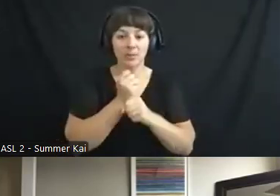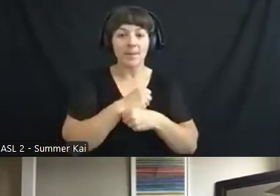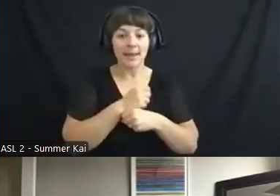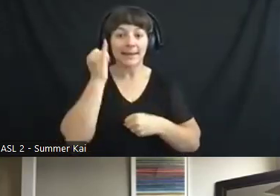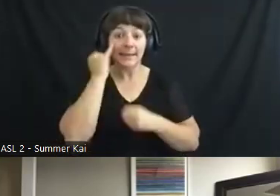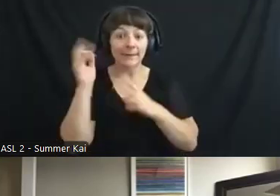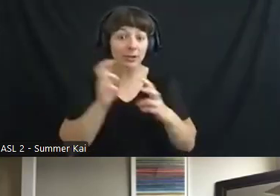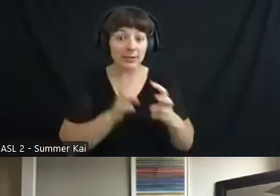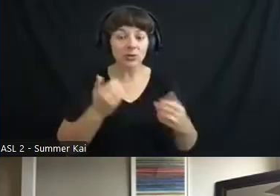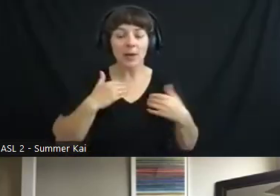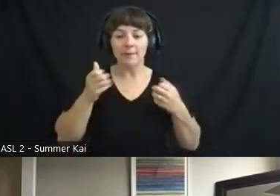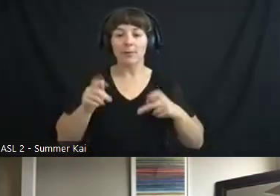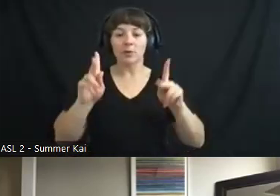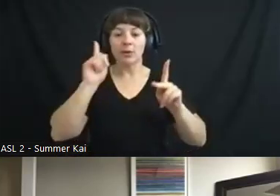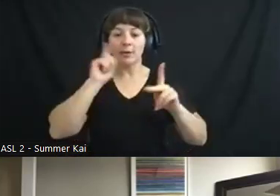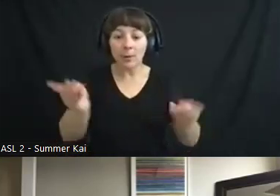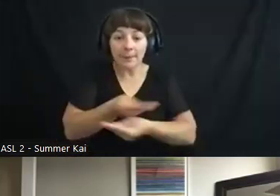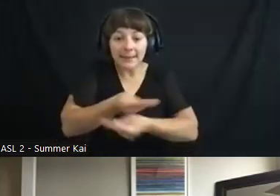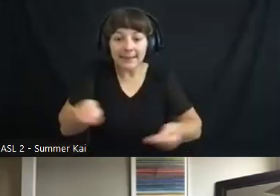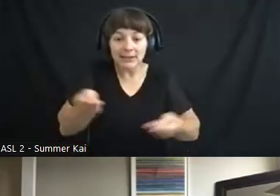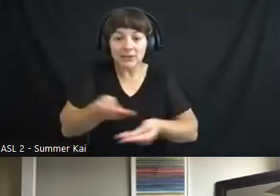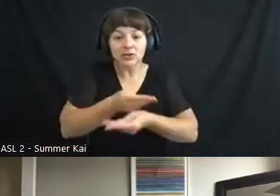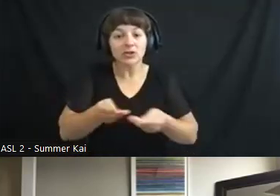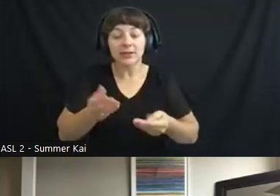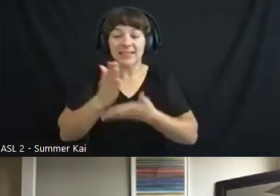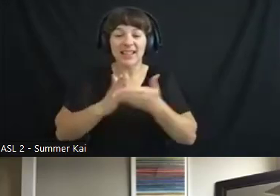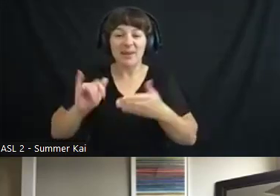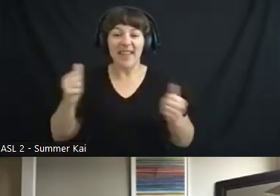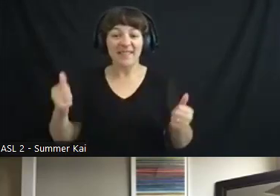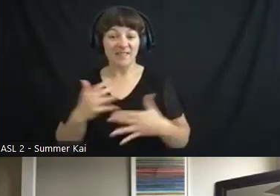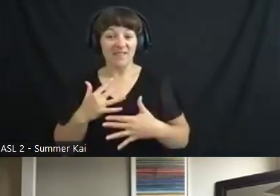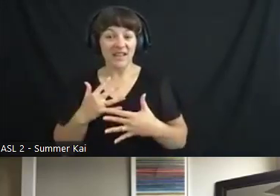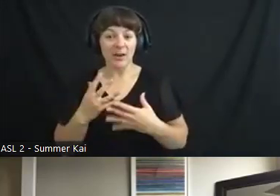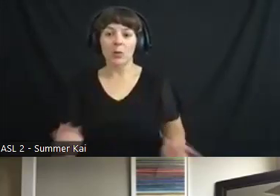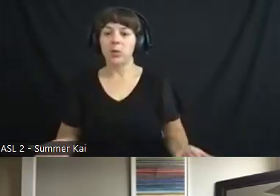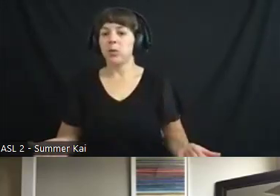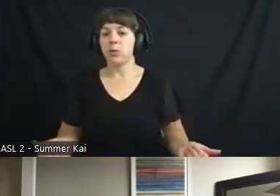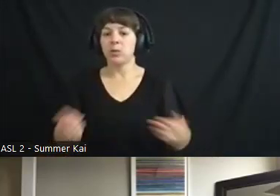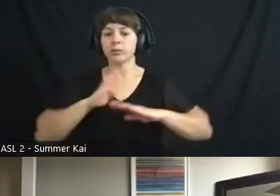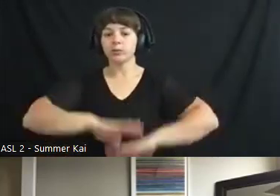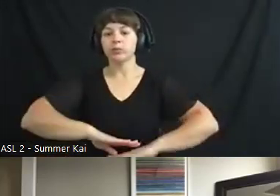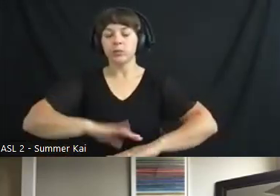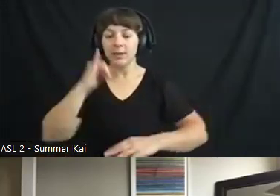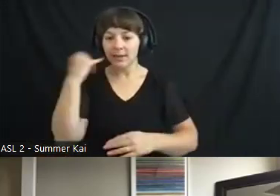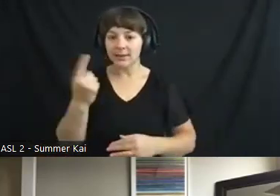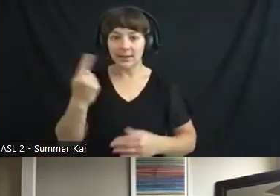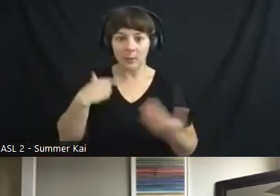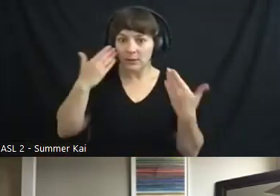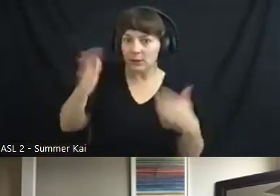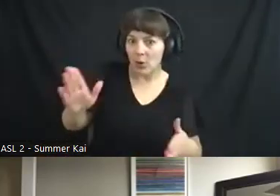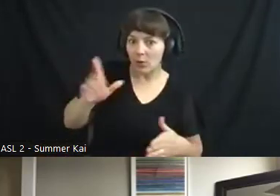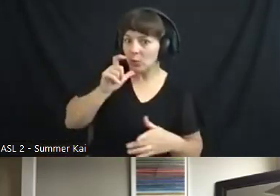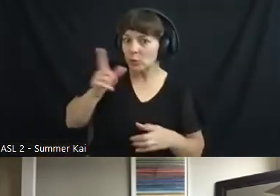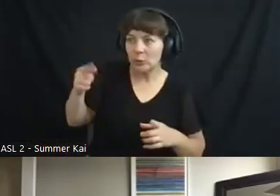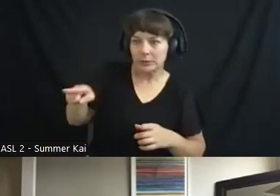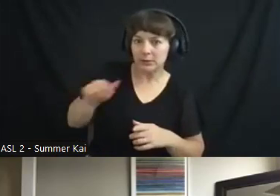to mediate them. So it's some of the scariness is gone from having someone that you don't know or that isn't a friend of a friend